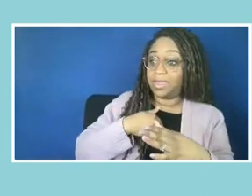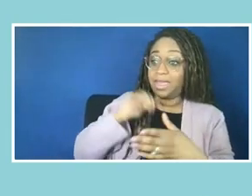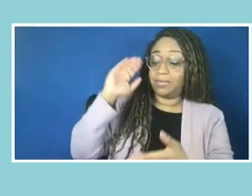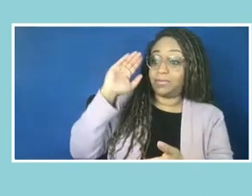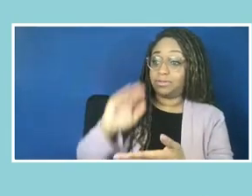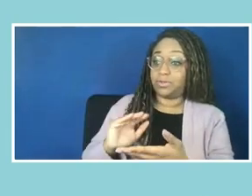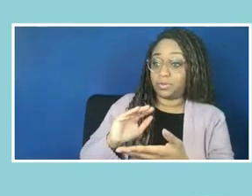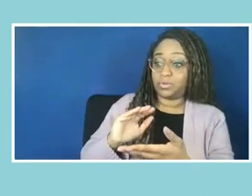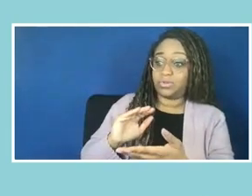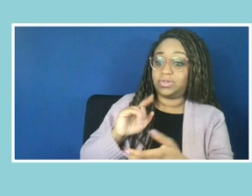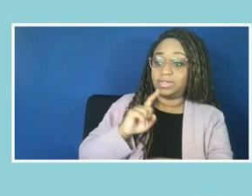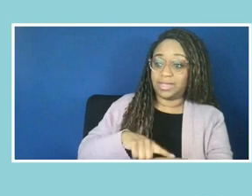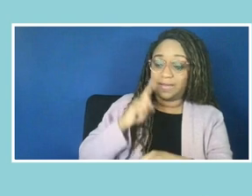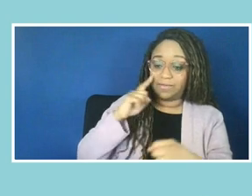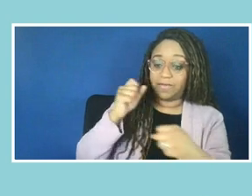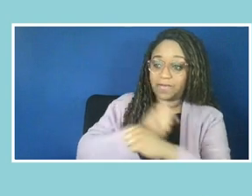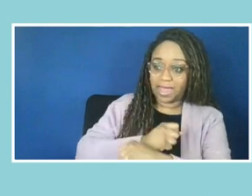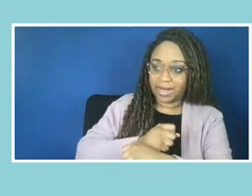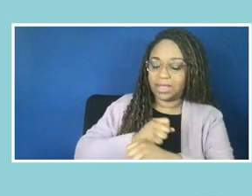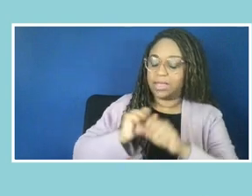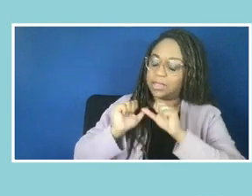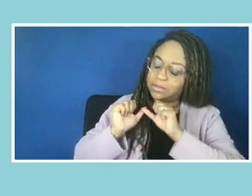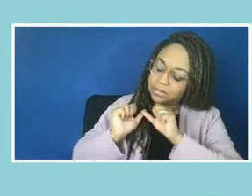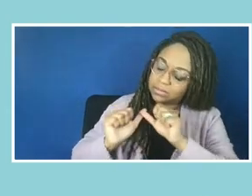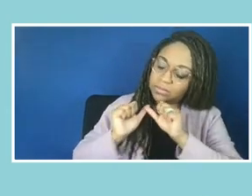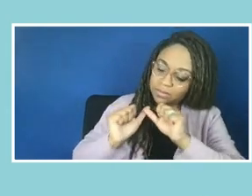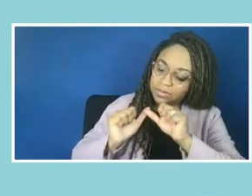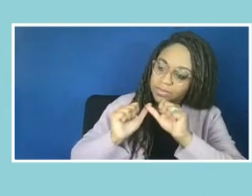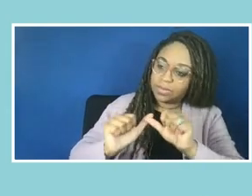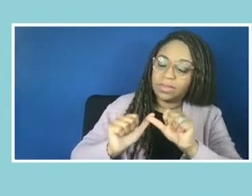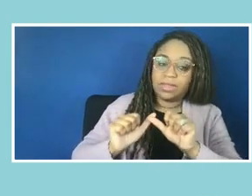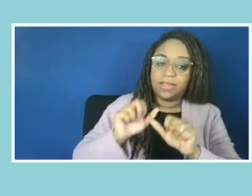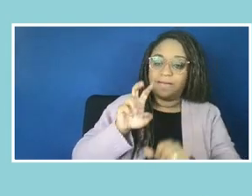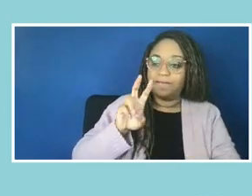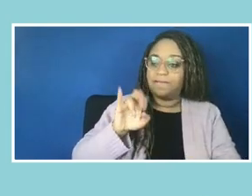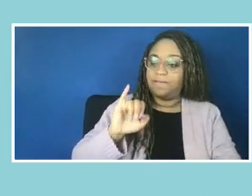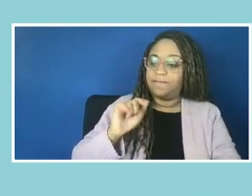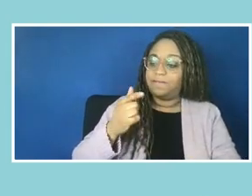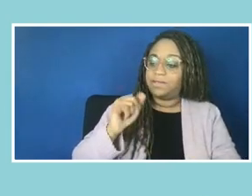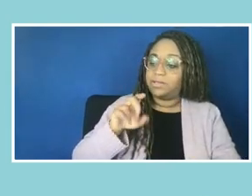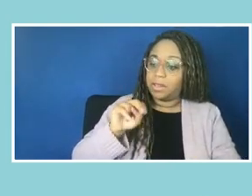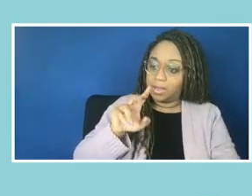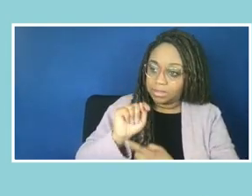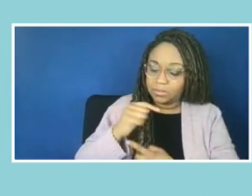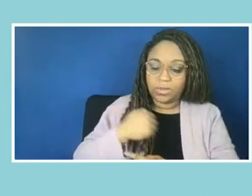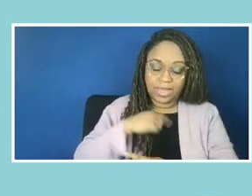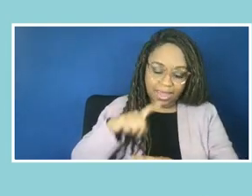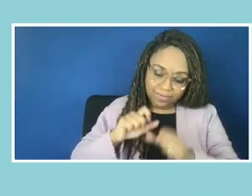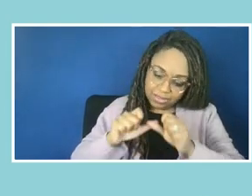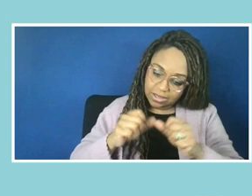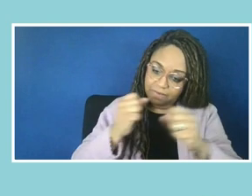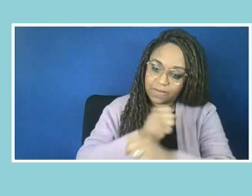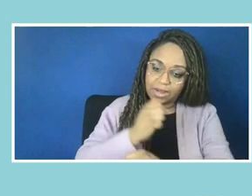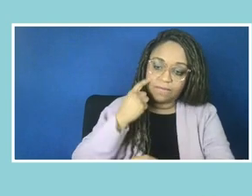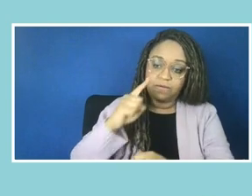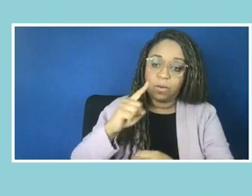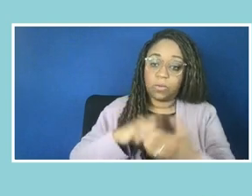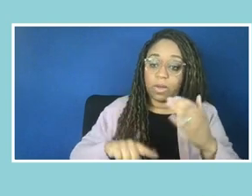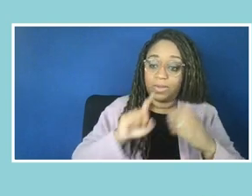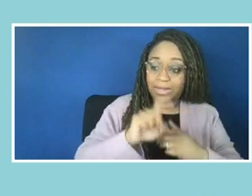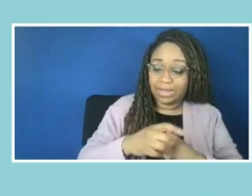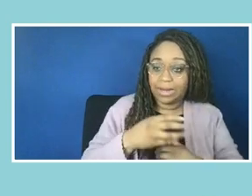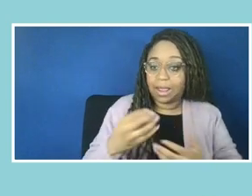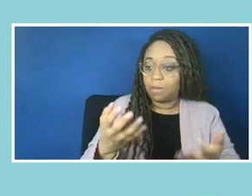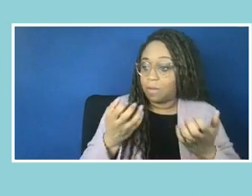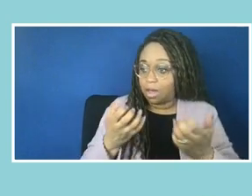vigilance against the stuff that we're fighting and for the stuff that we want. Yeah, absolutely. I think we have